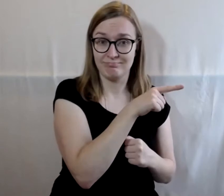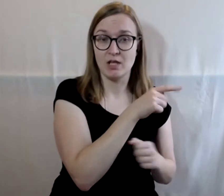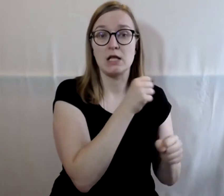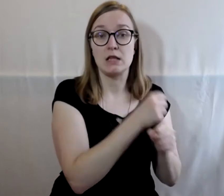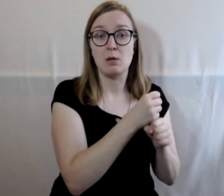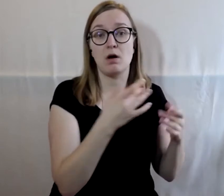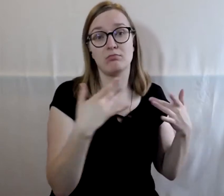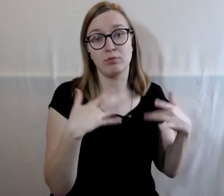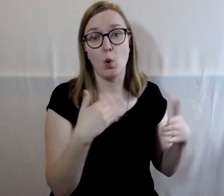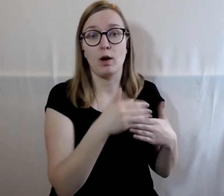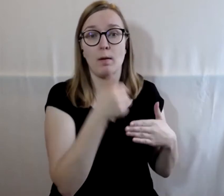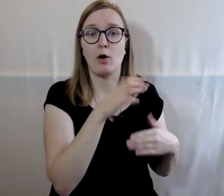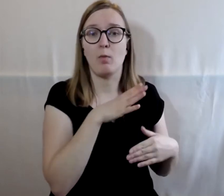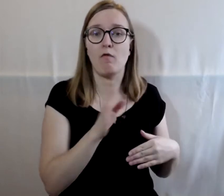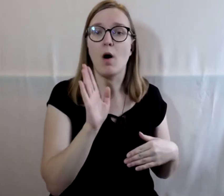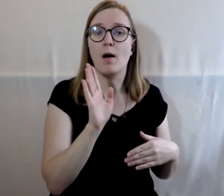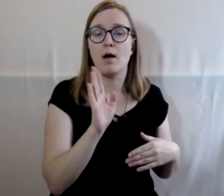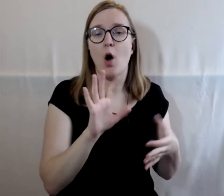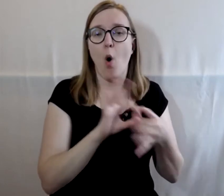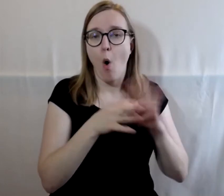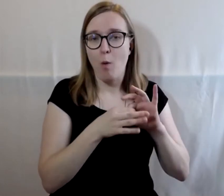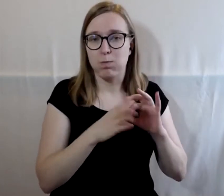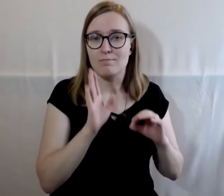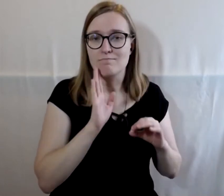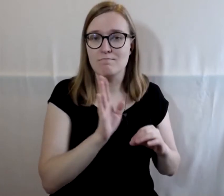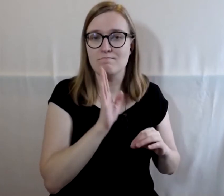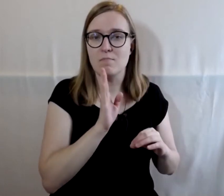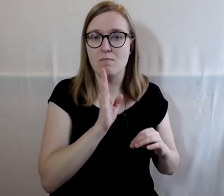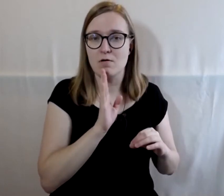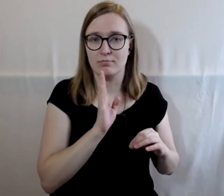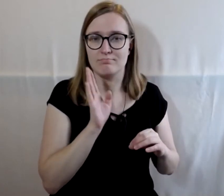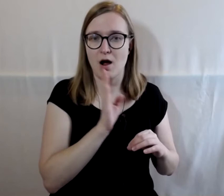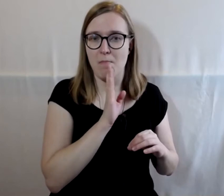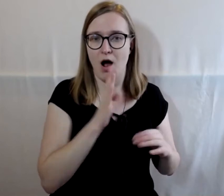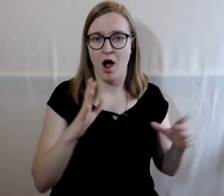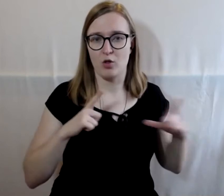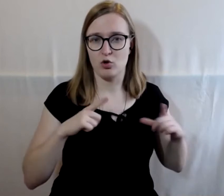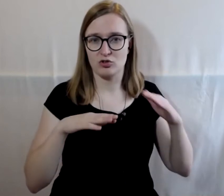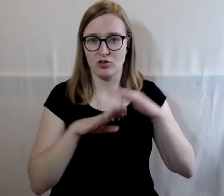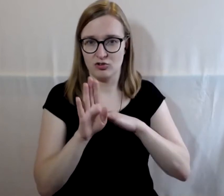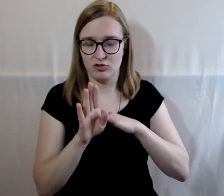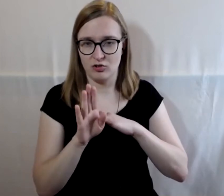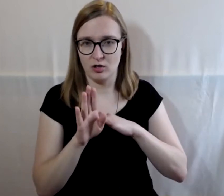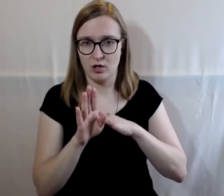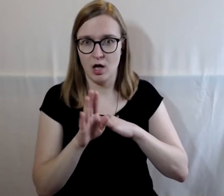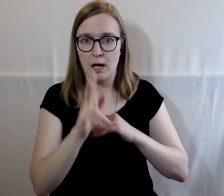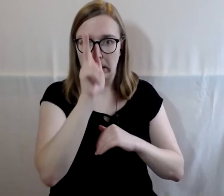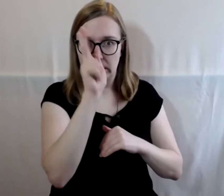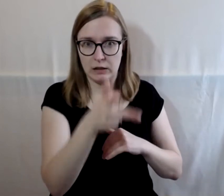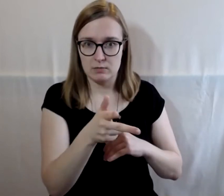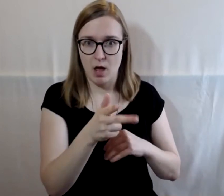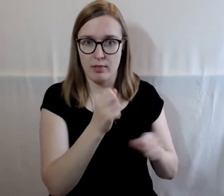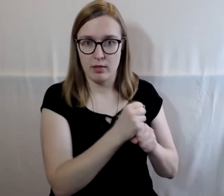they had children, they were raising their children. The demands for science were too difficult to